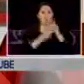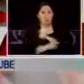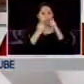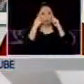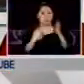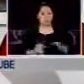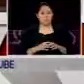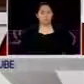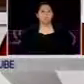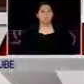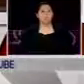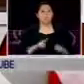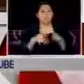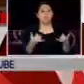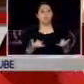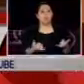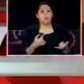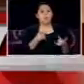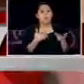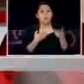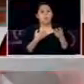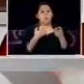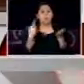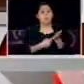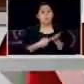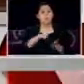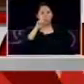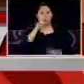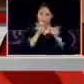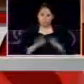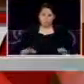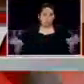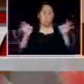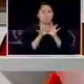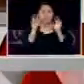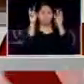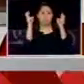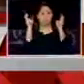As of this moment, I just would like to touch on one important point, Your Honor. Proceed. And that is